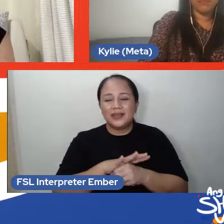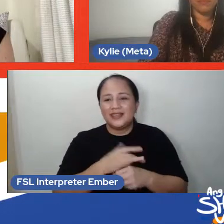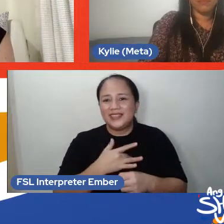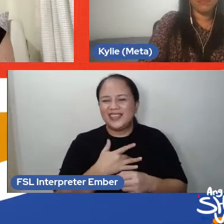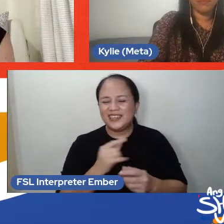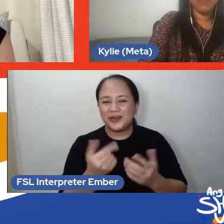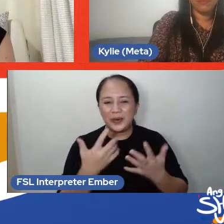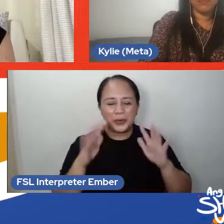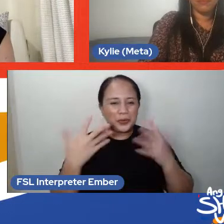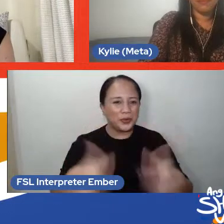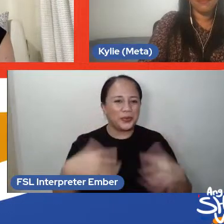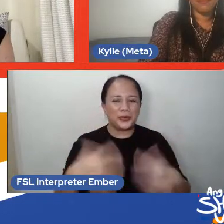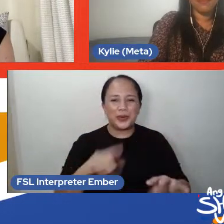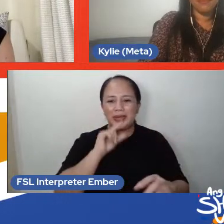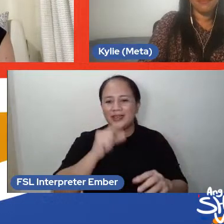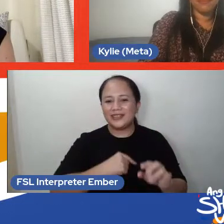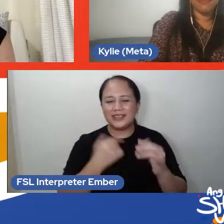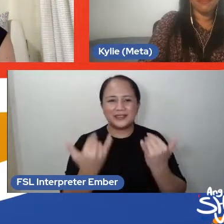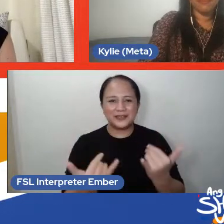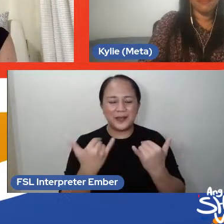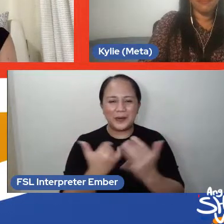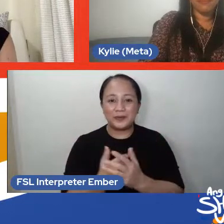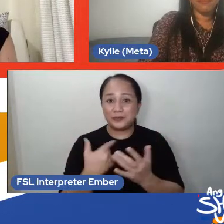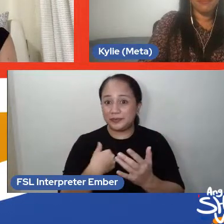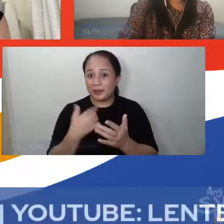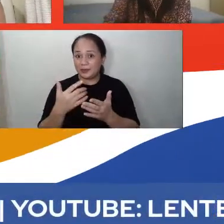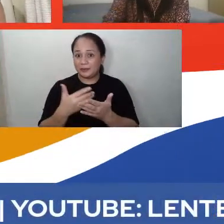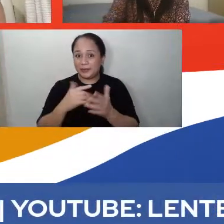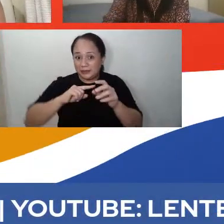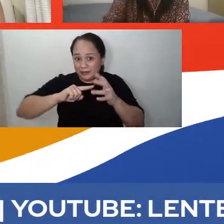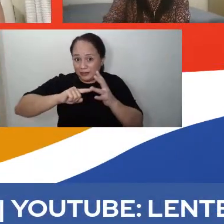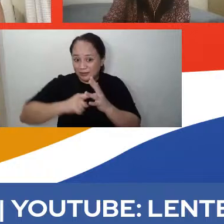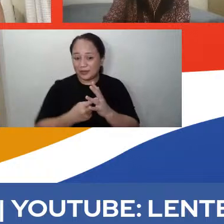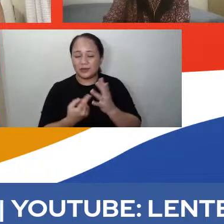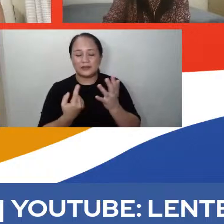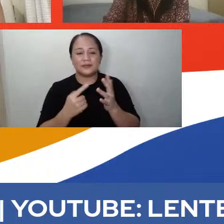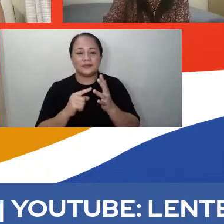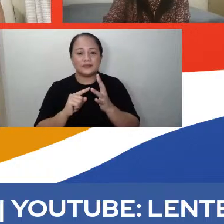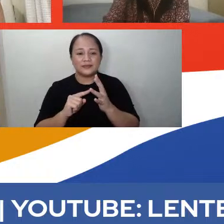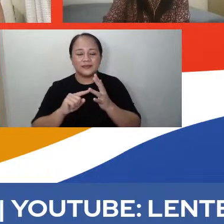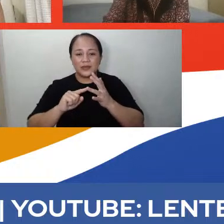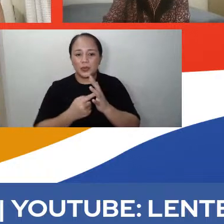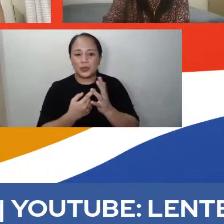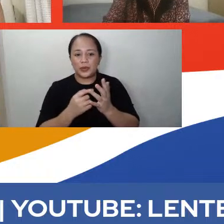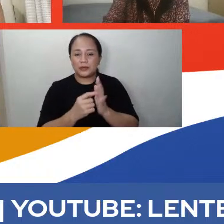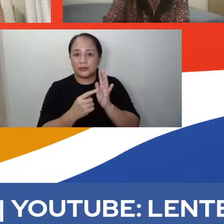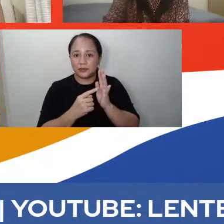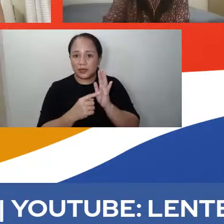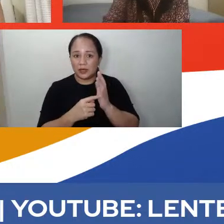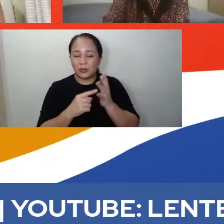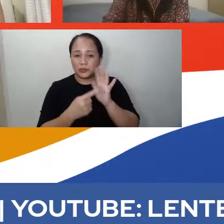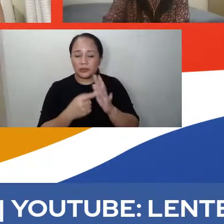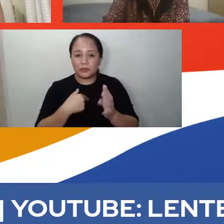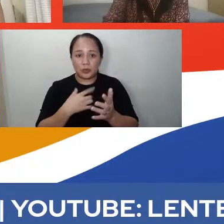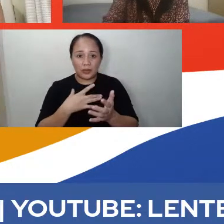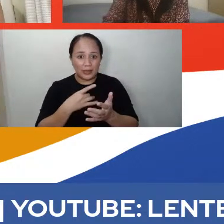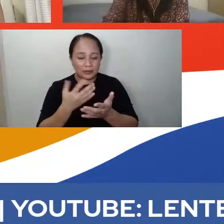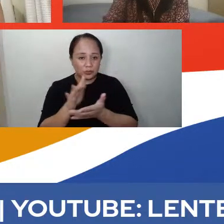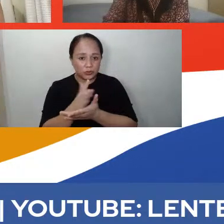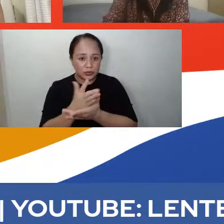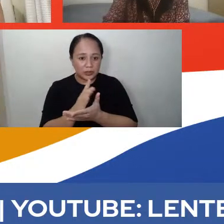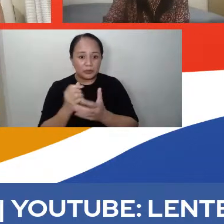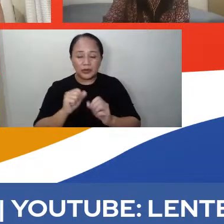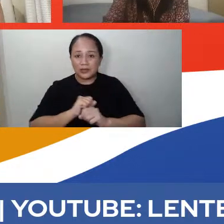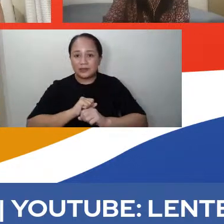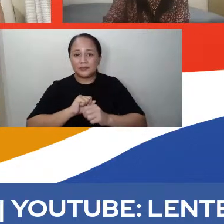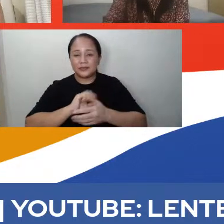po natin mga guests ngayong gabi, no? Ayan, bago po natin simulan ang ating show proper, ayan, we would just like to share that we are live